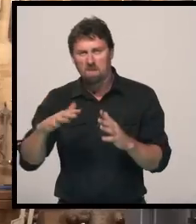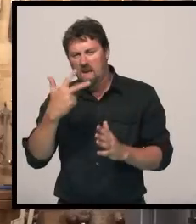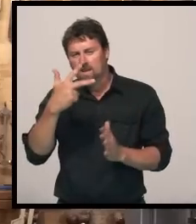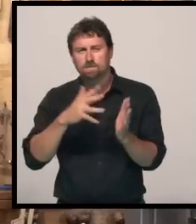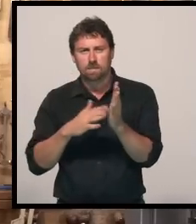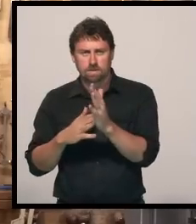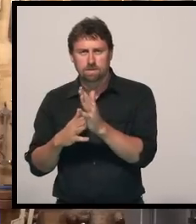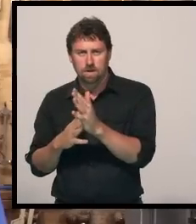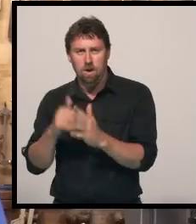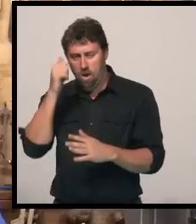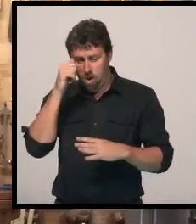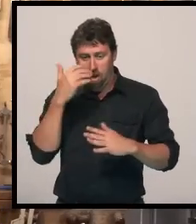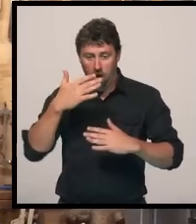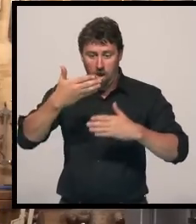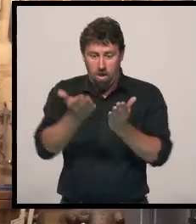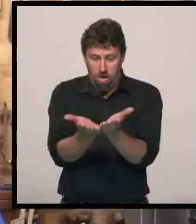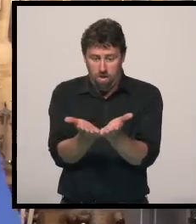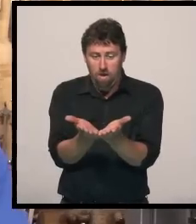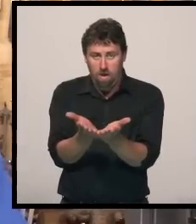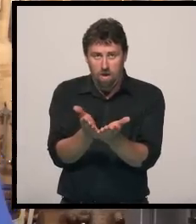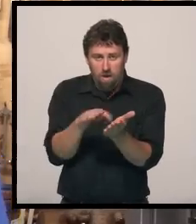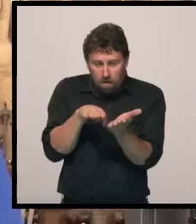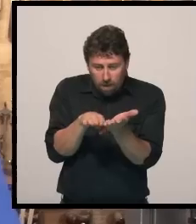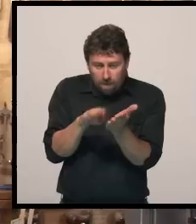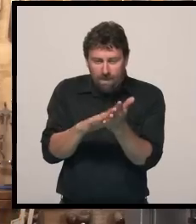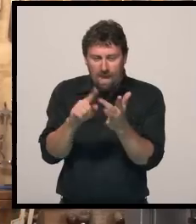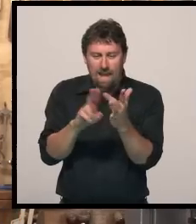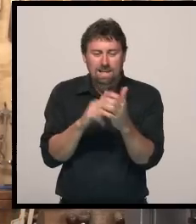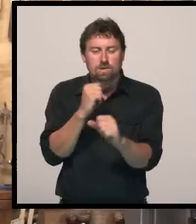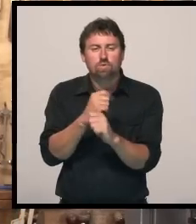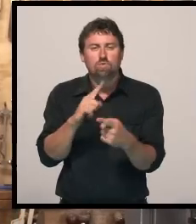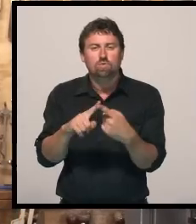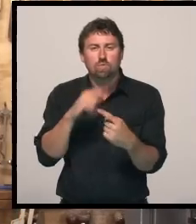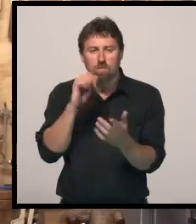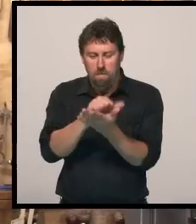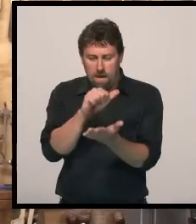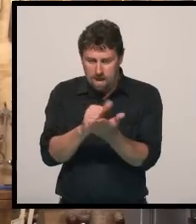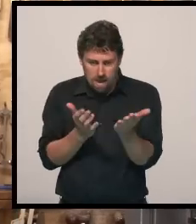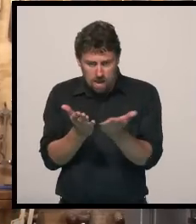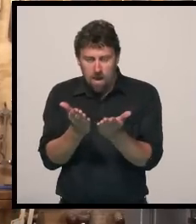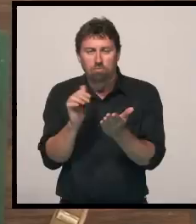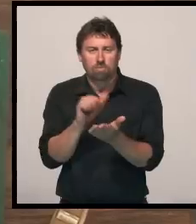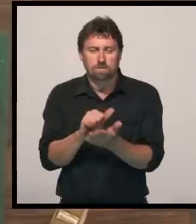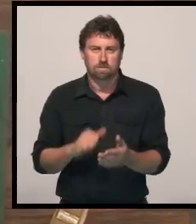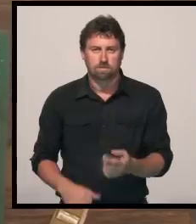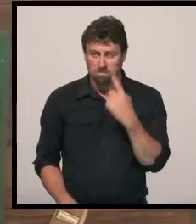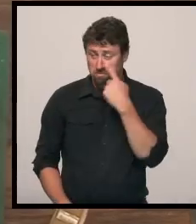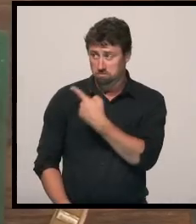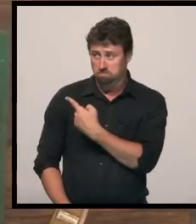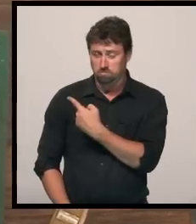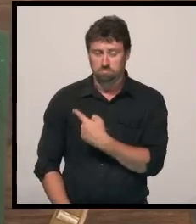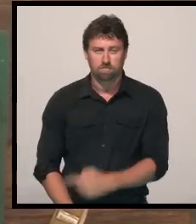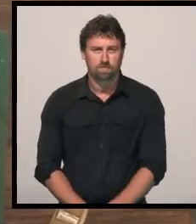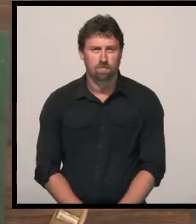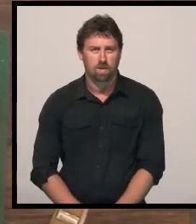the hinges will go on properly and they won't snag. Now I'll just cut this to size.